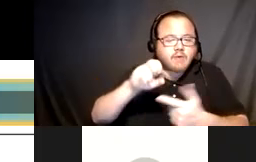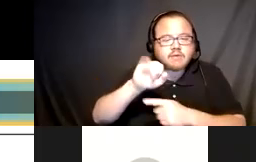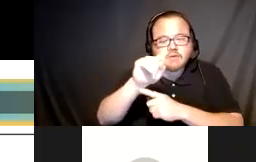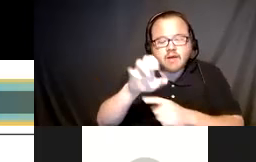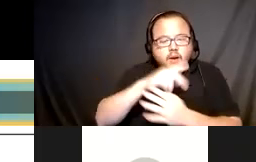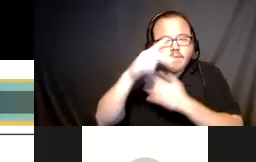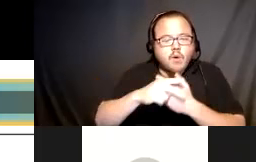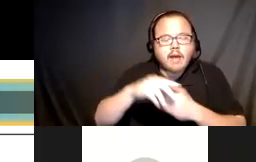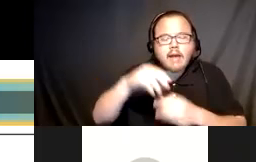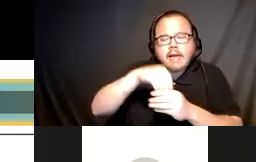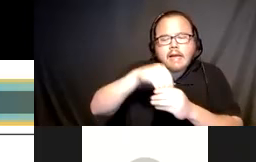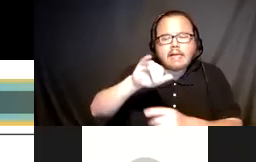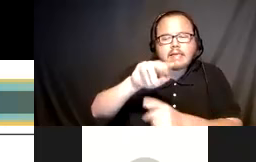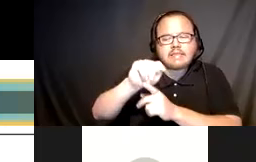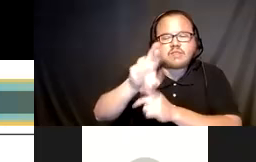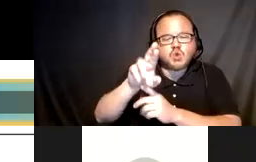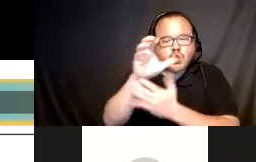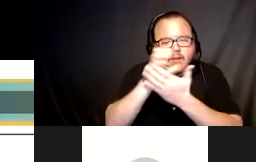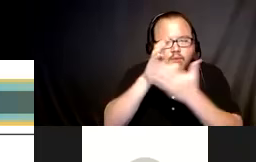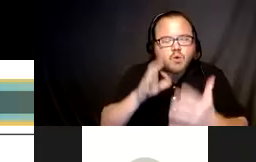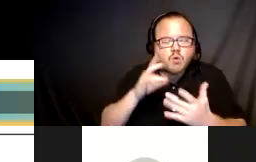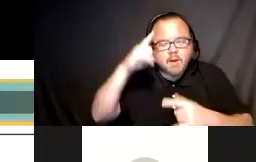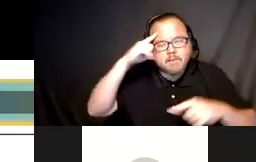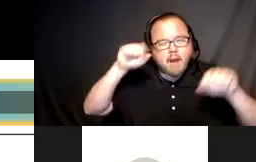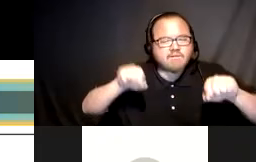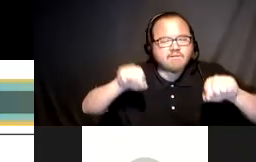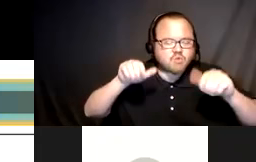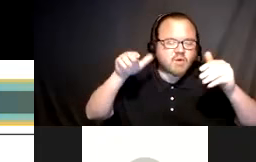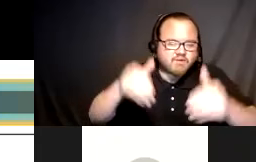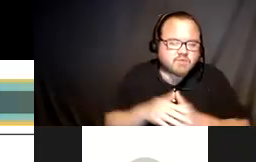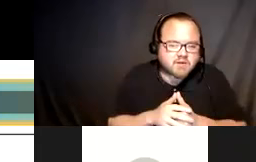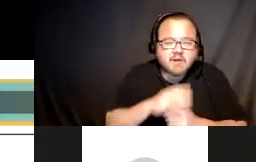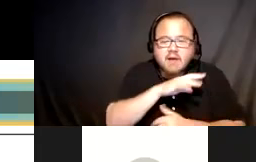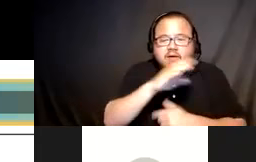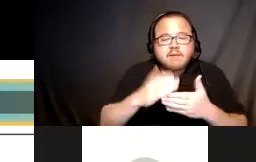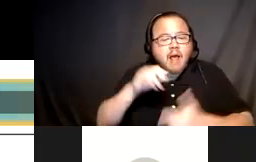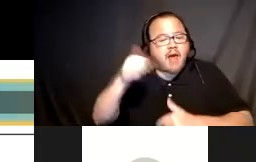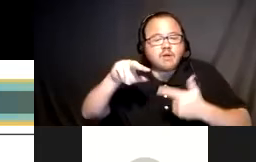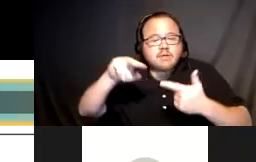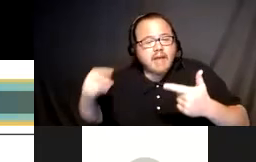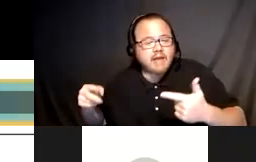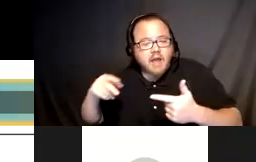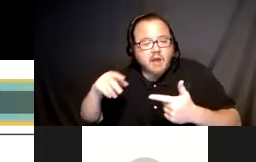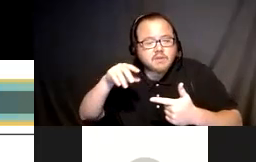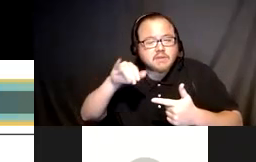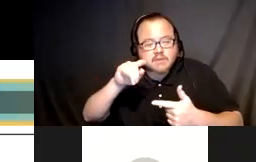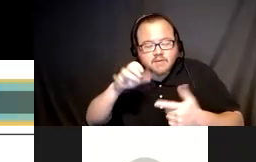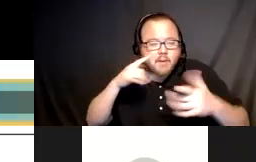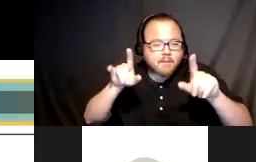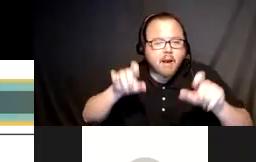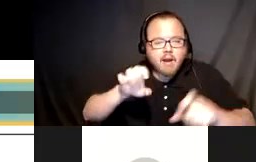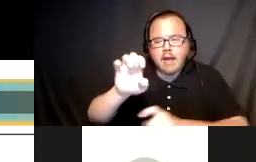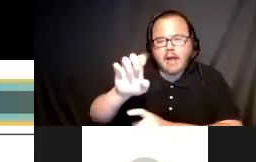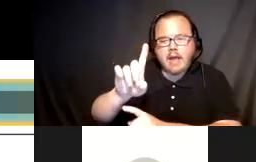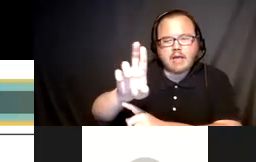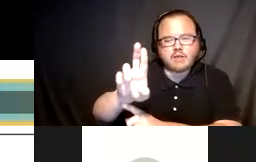Inner Explorer that works on mindfulness. And then we have some of our secondary sites piloting EduGuide, which is